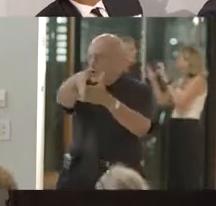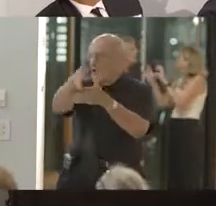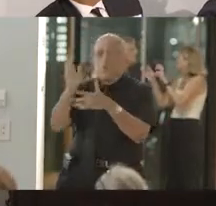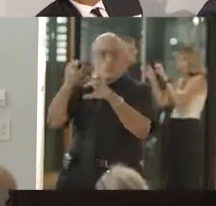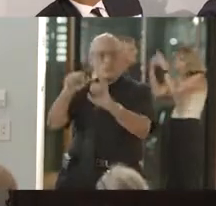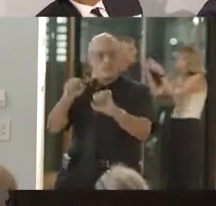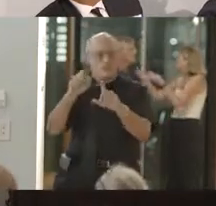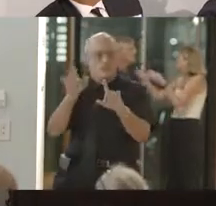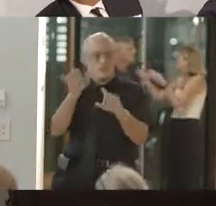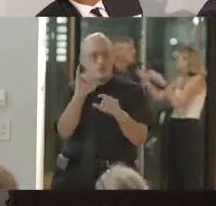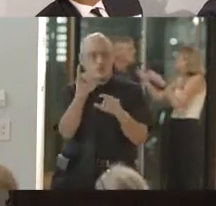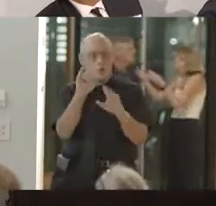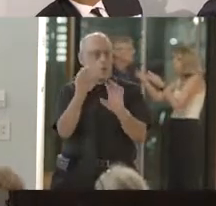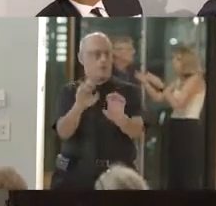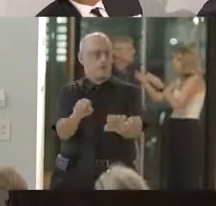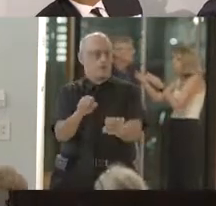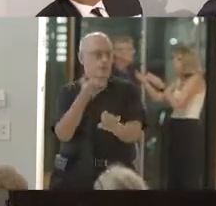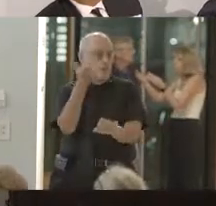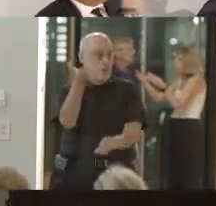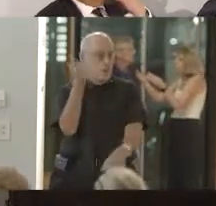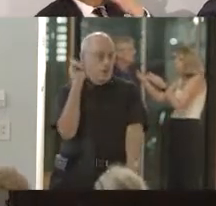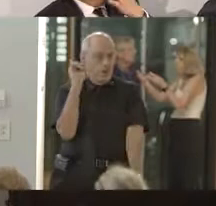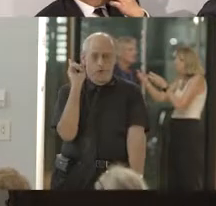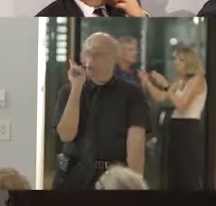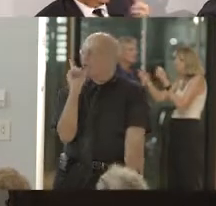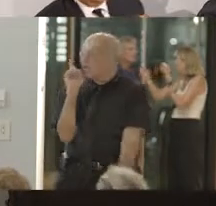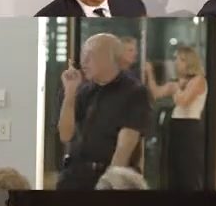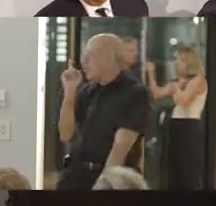potentially be also possible here.